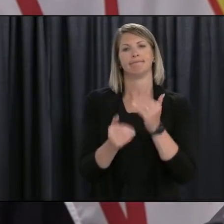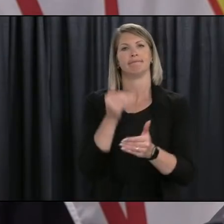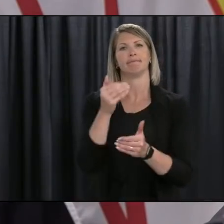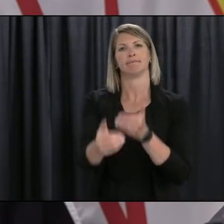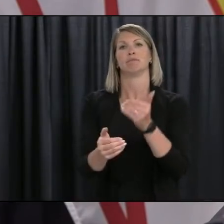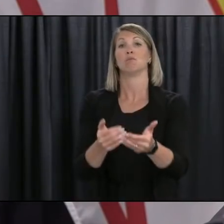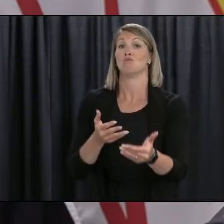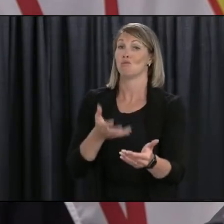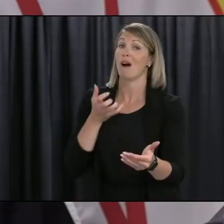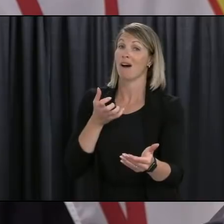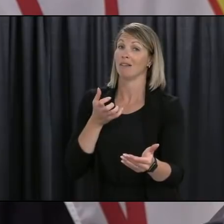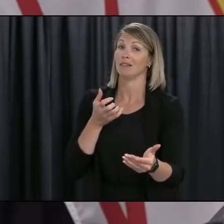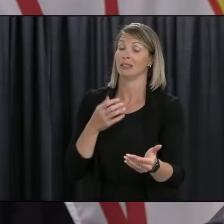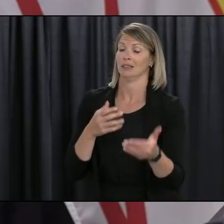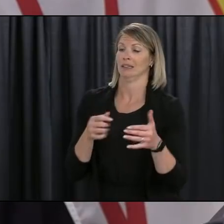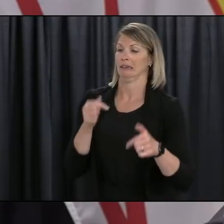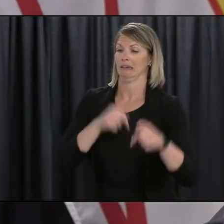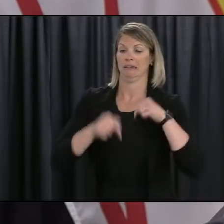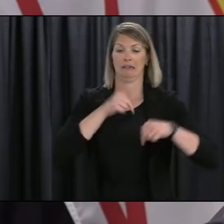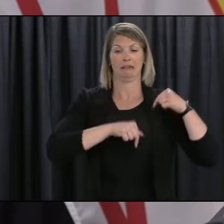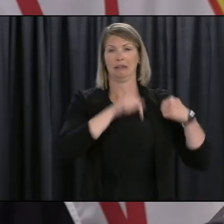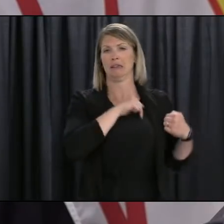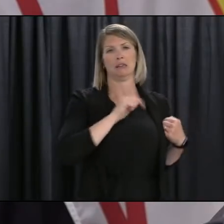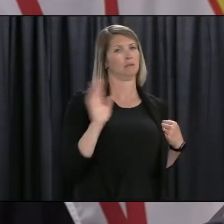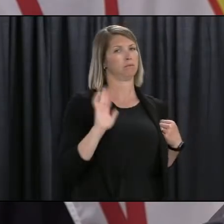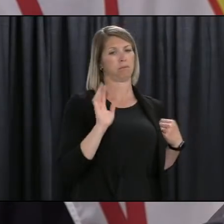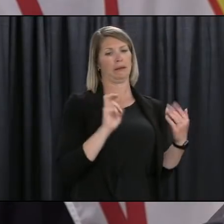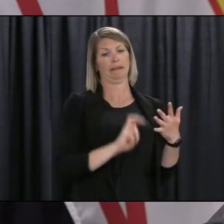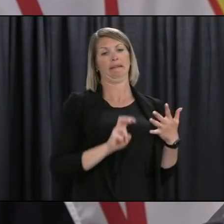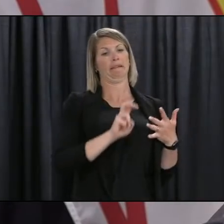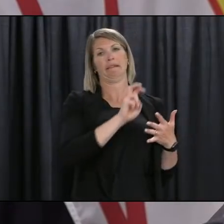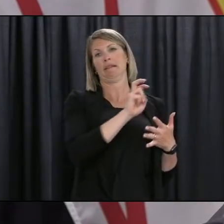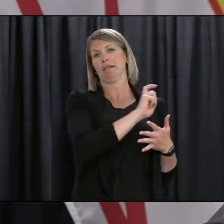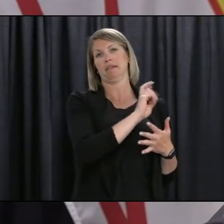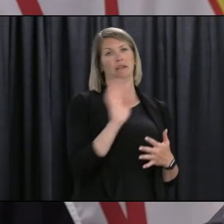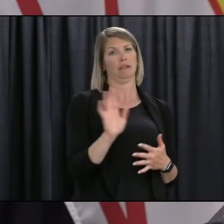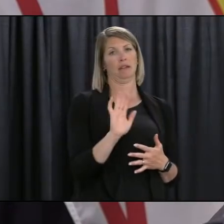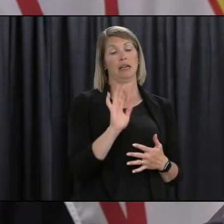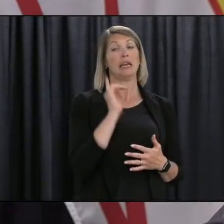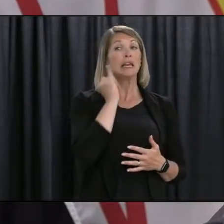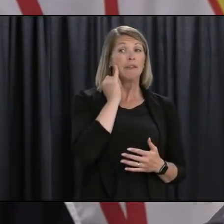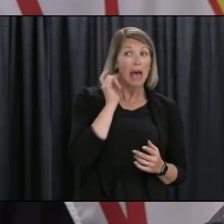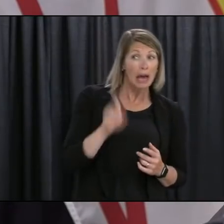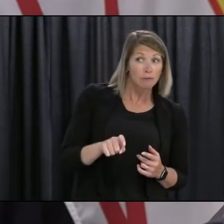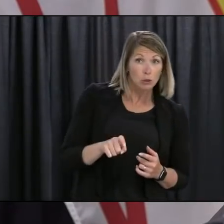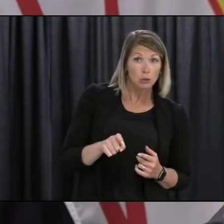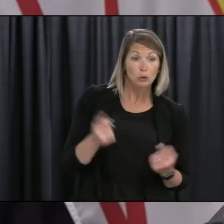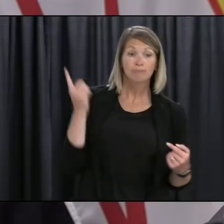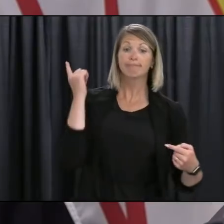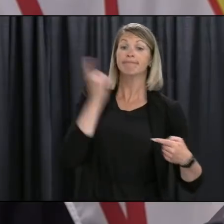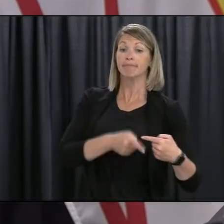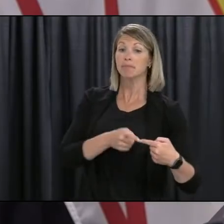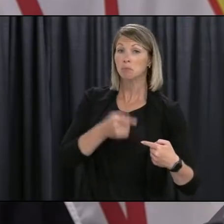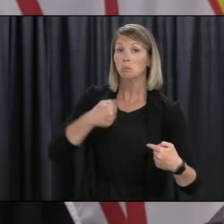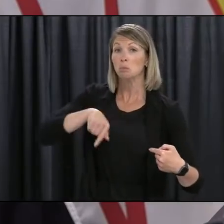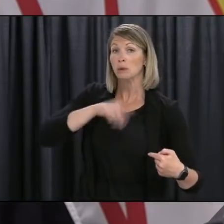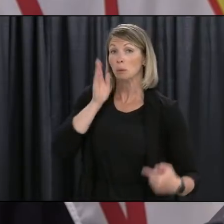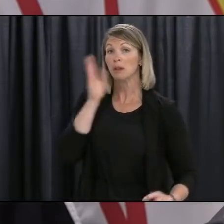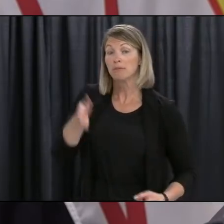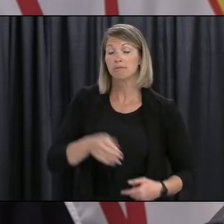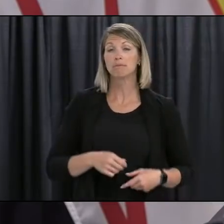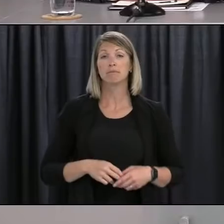to have a setback. But, rest assured that if we need to make a decision to protect our province, well, we will do that.